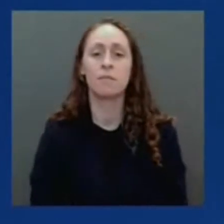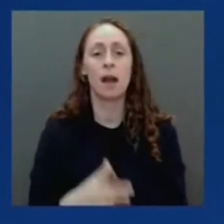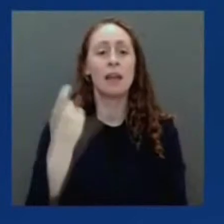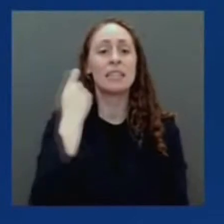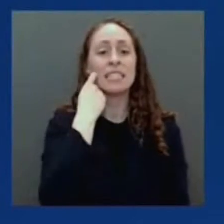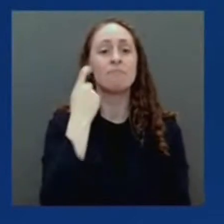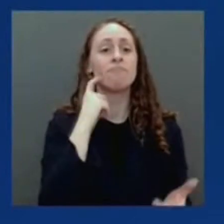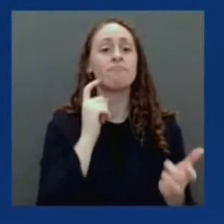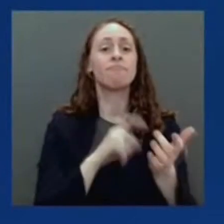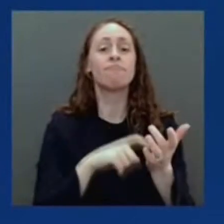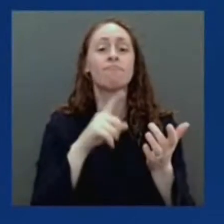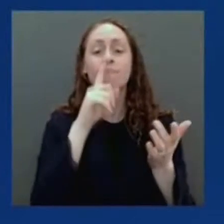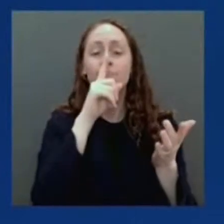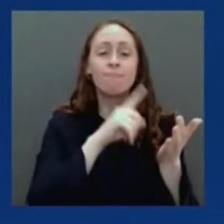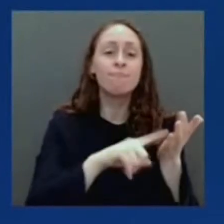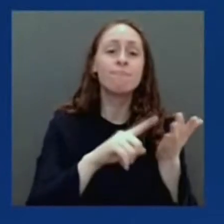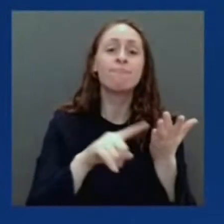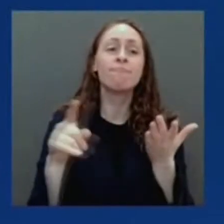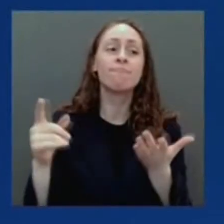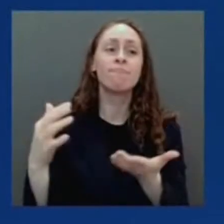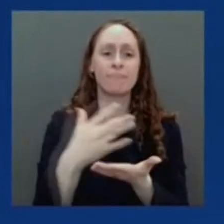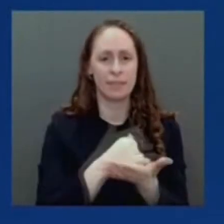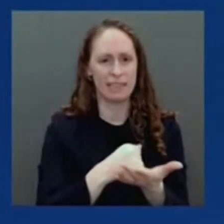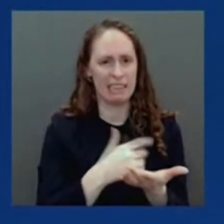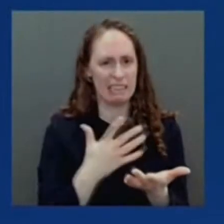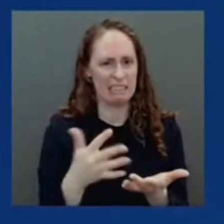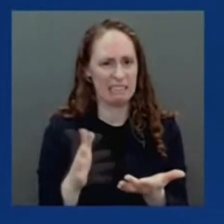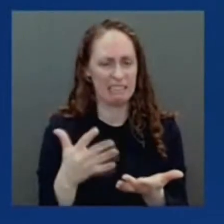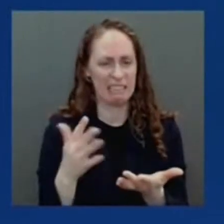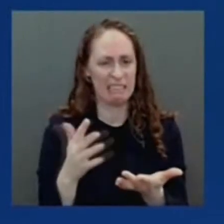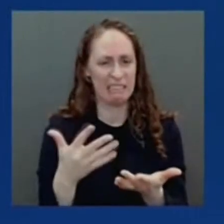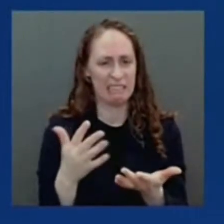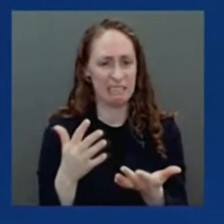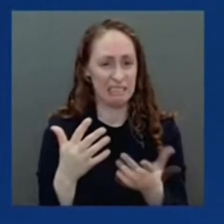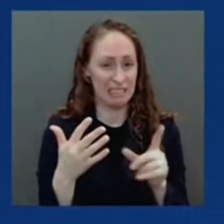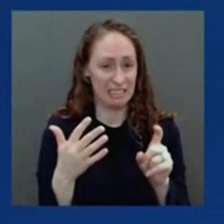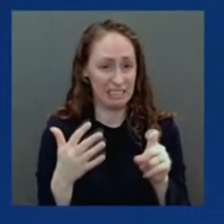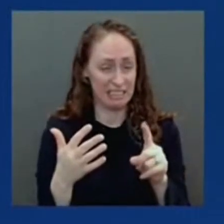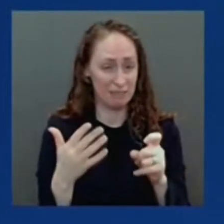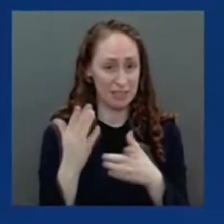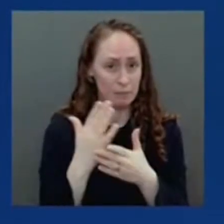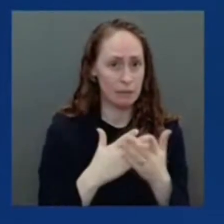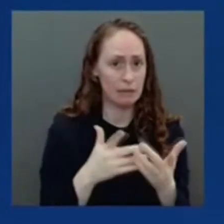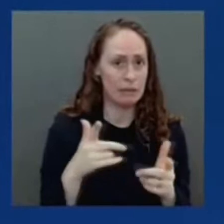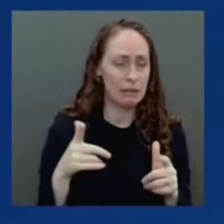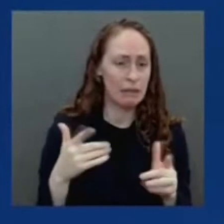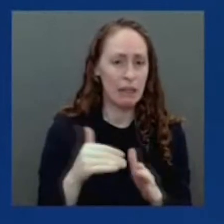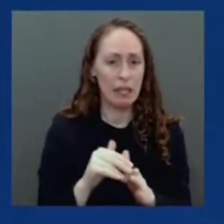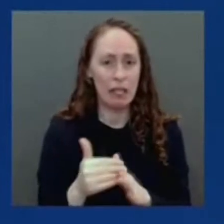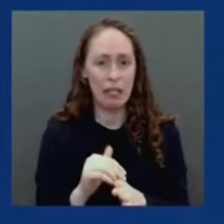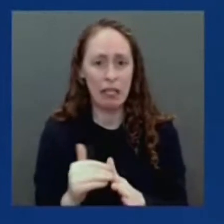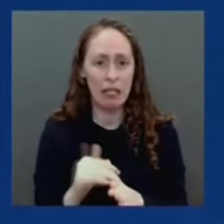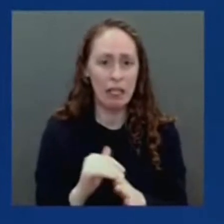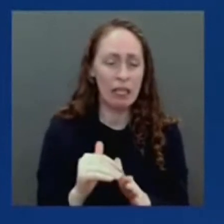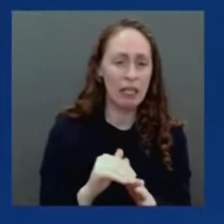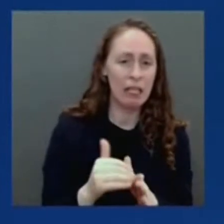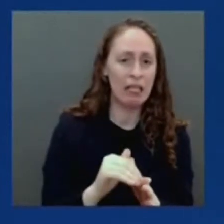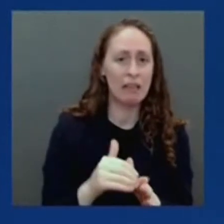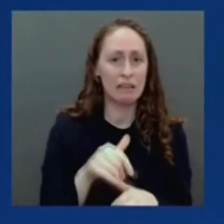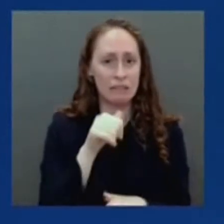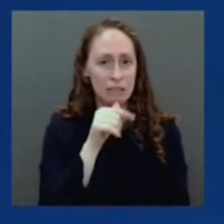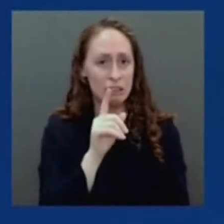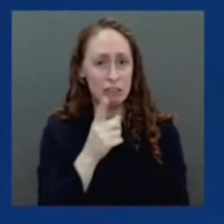of COVID? And then for Dr. Walensky, can you give us an update on BA2, its prevalence, and your expectation for how it